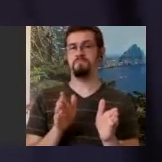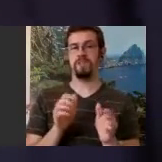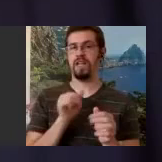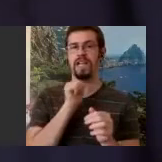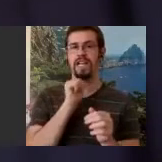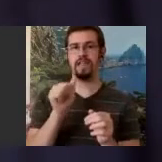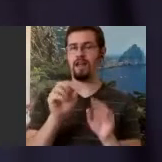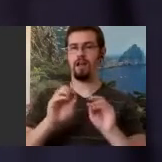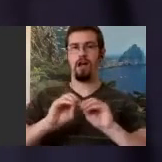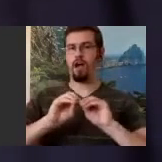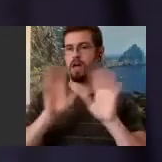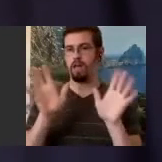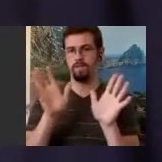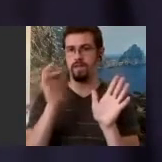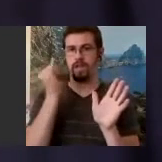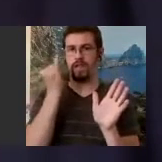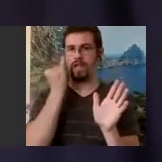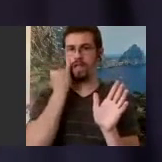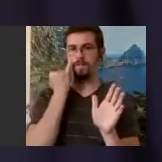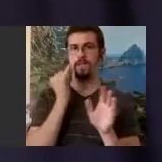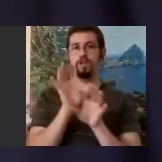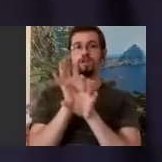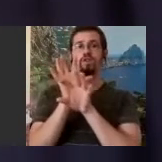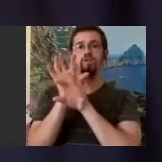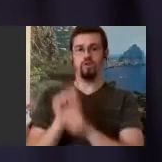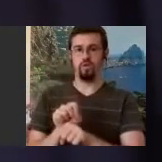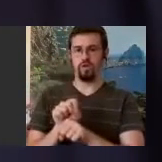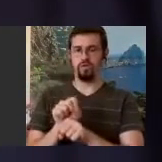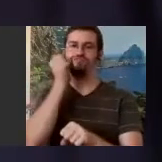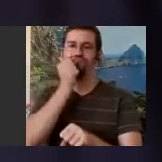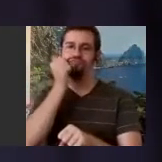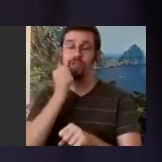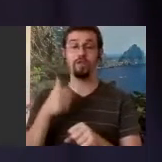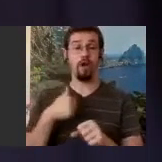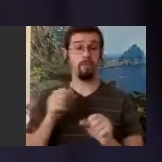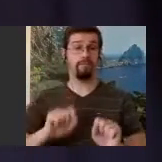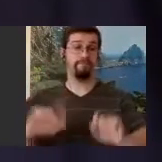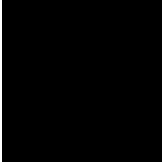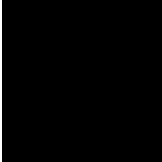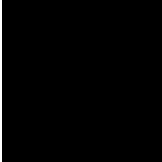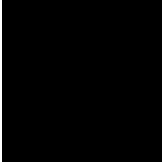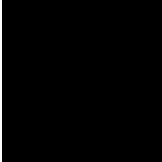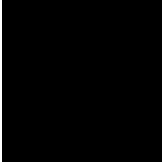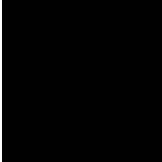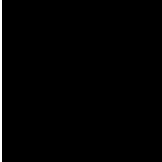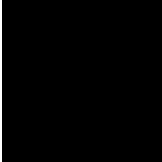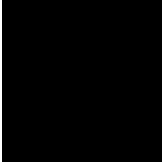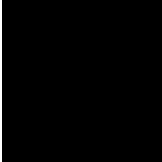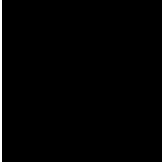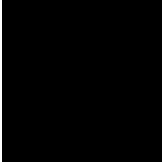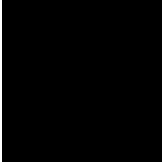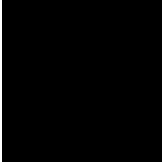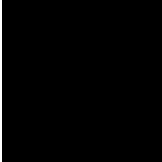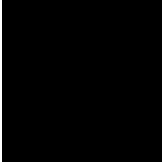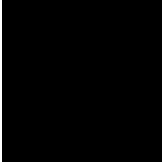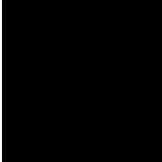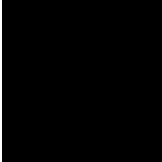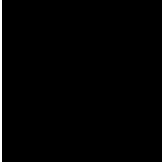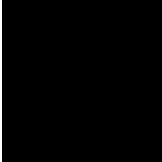interpret by someone who is familiar with standard notation. So I'm going to look at it again now. I'm going to click on the slide. Let people look